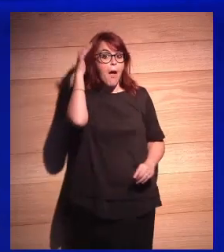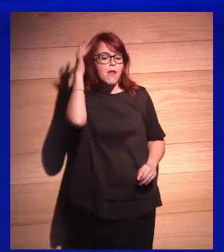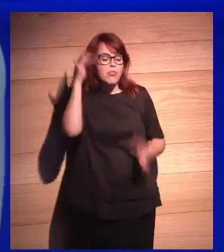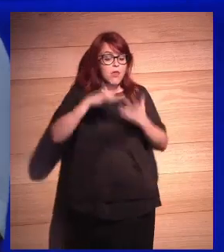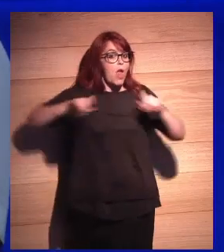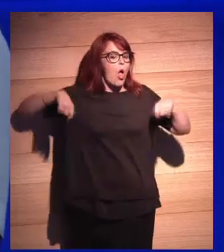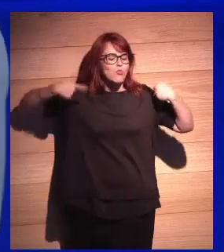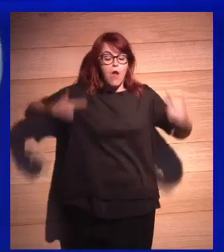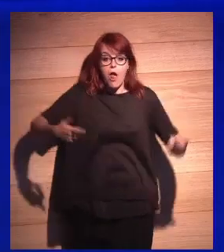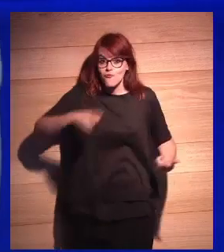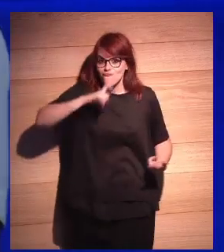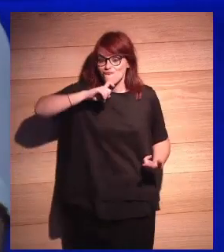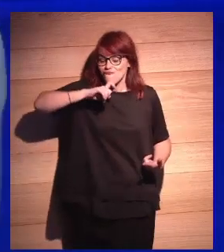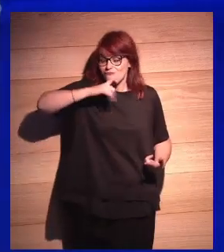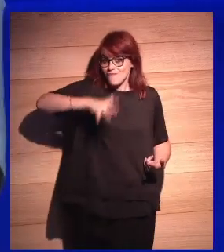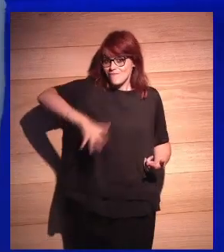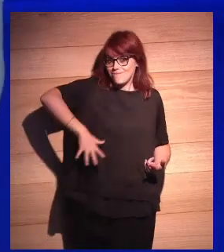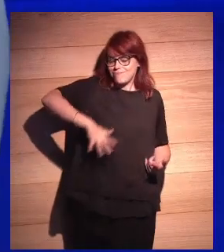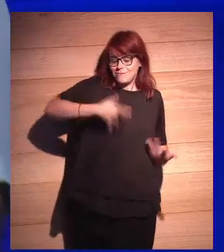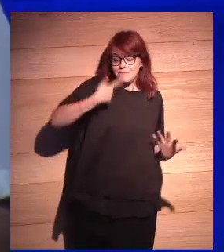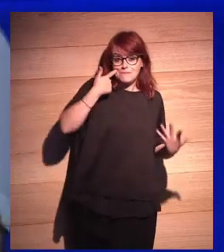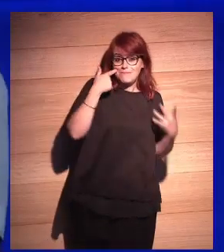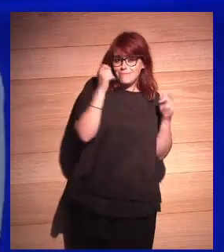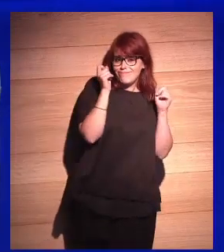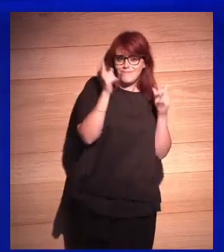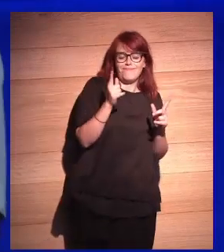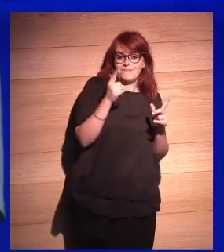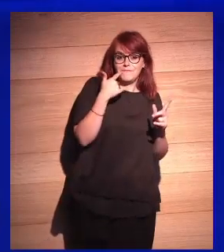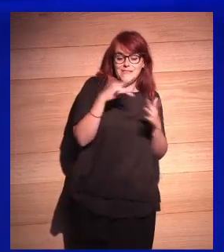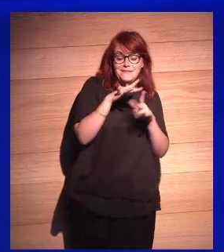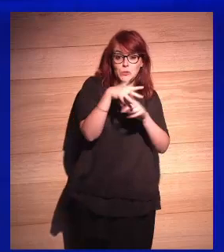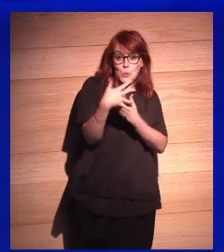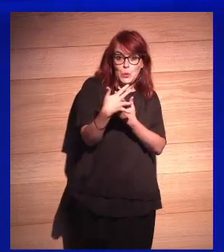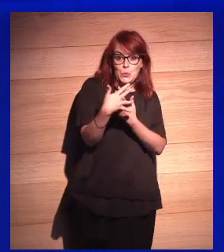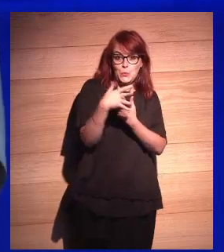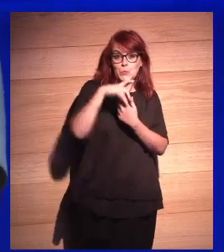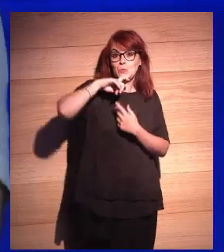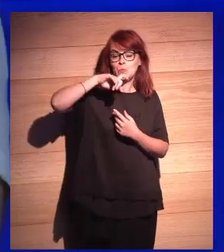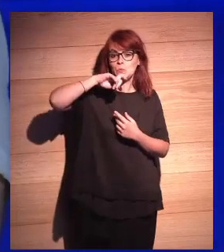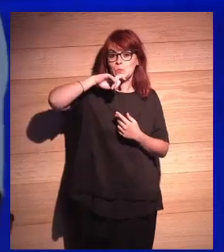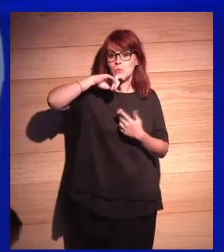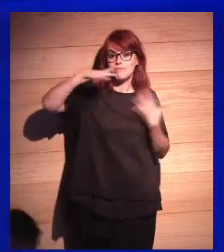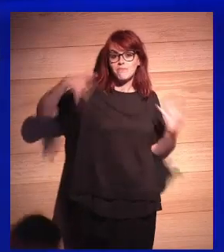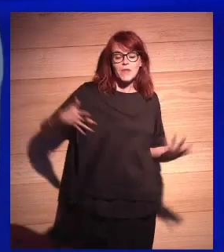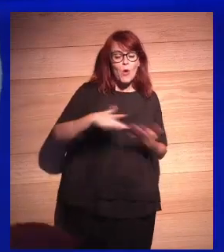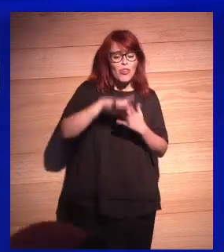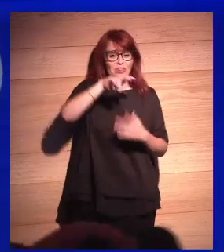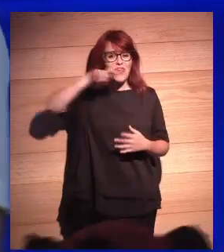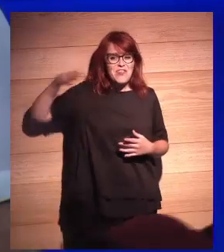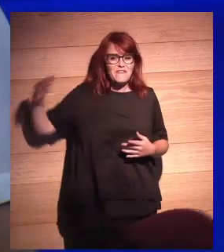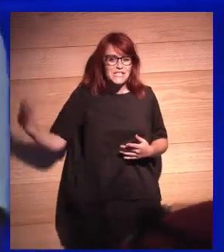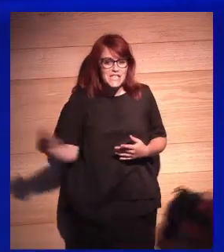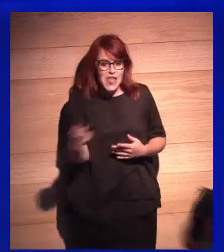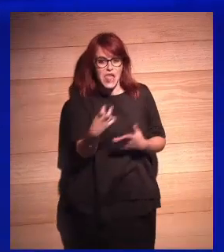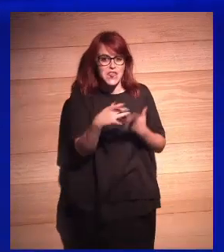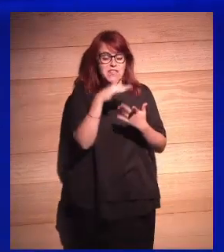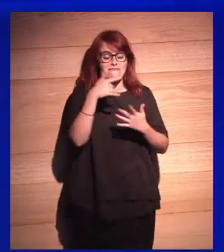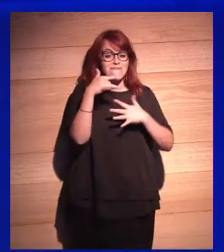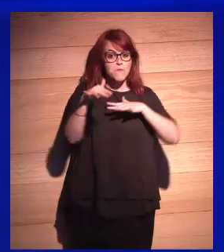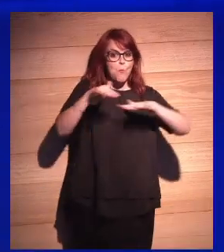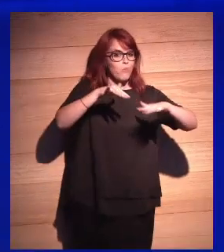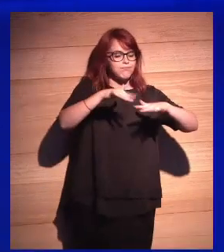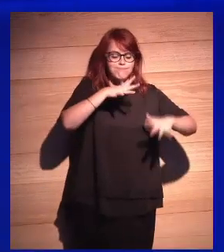directed at their own particular disability. And you were seeing